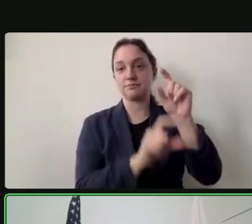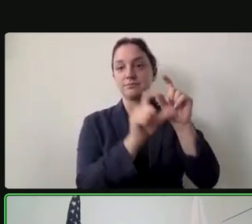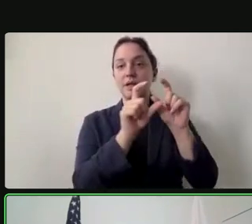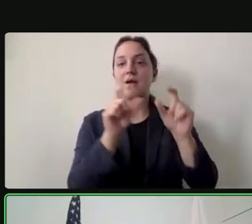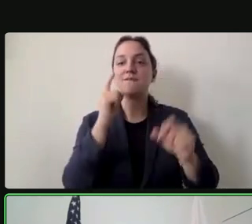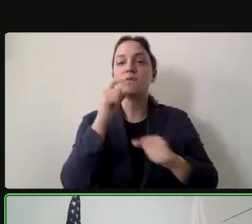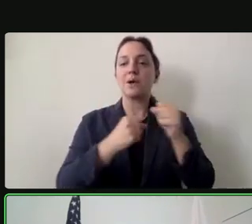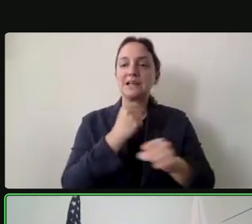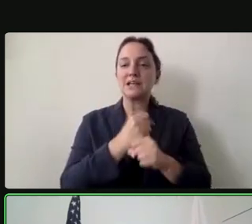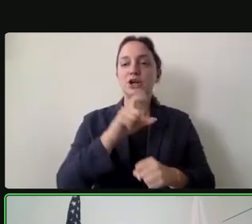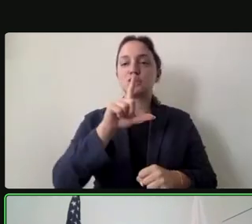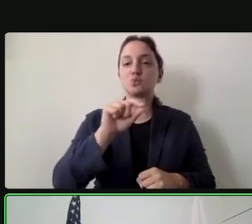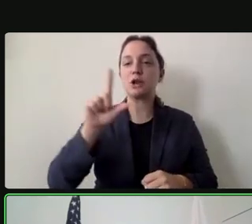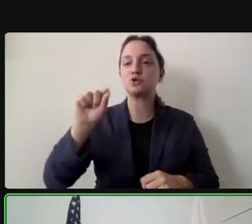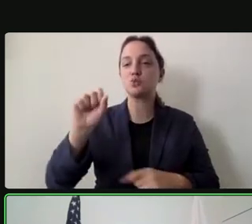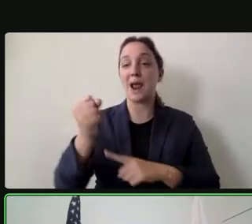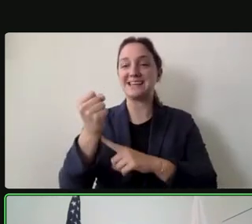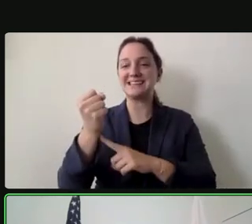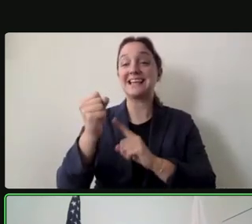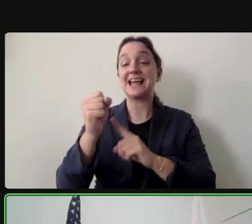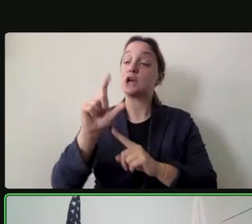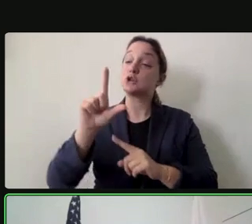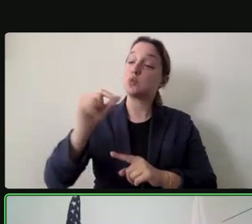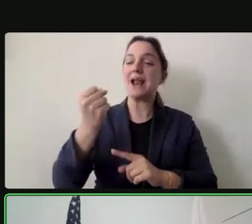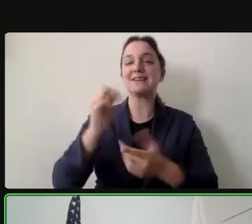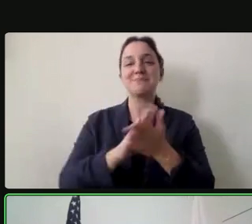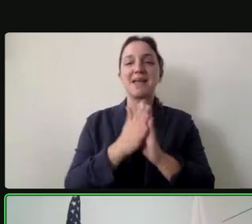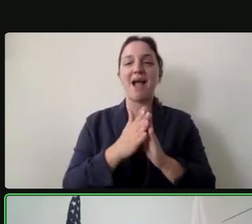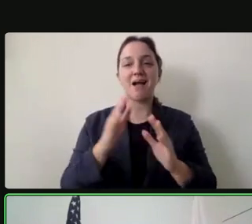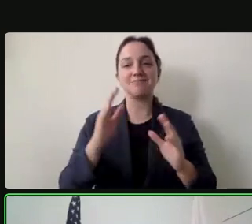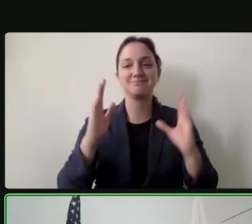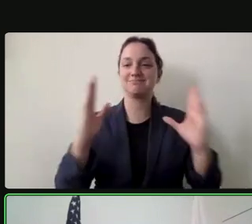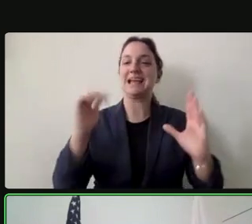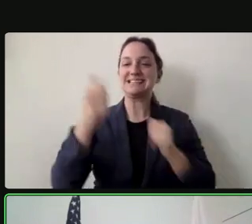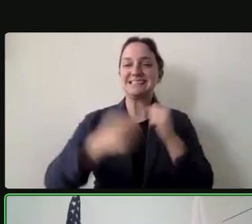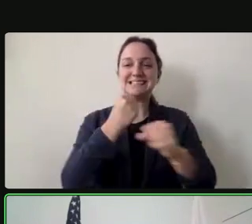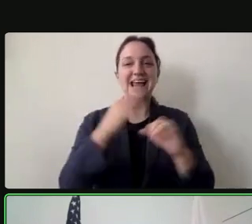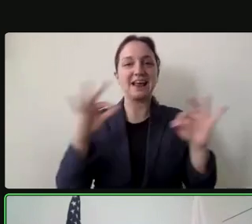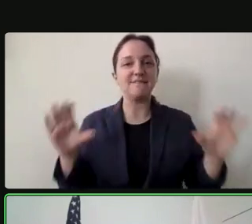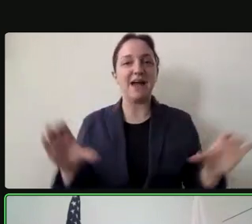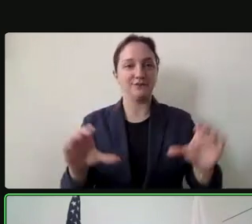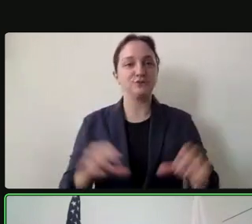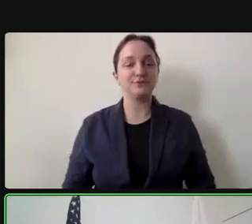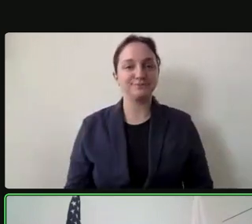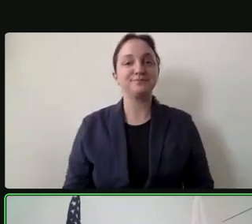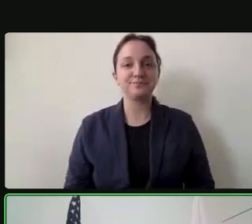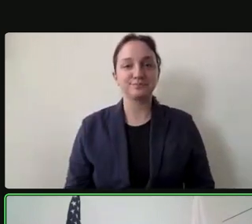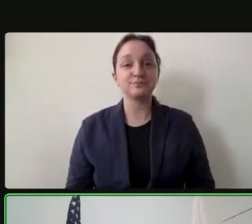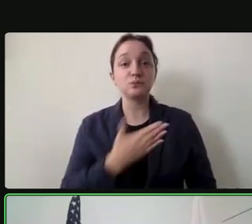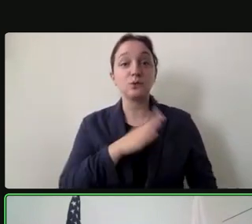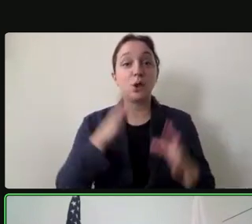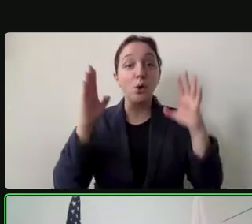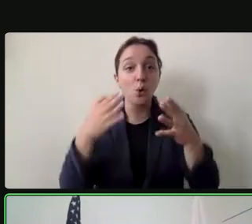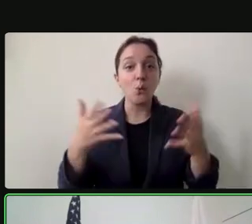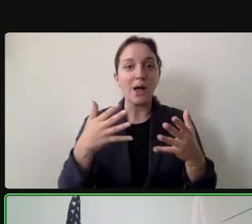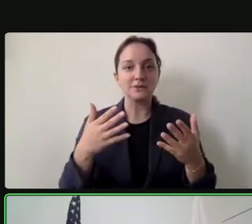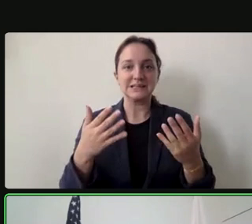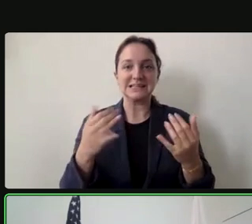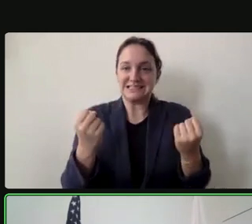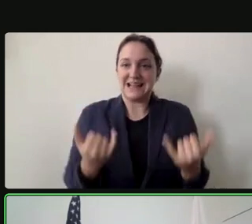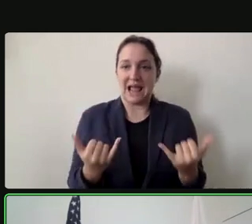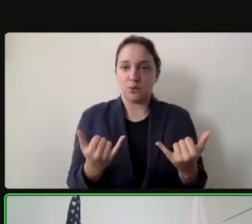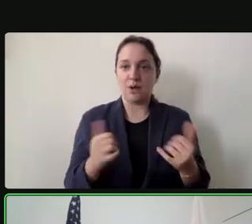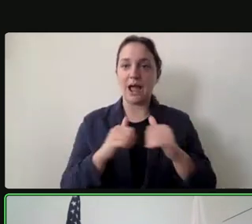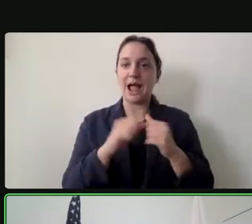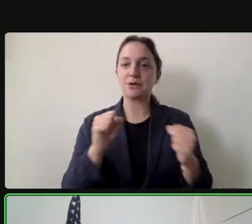says, the 20s a decade of action. And so, our goals that we're primarily focused on is in the here and now, and how